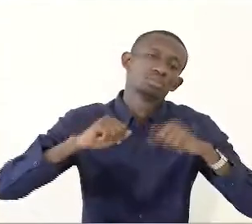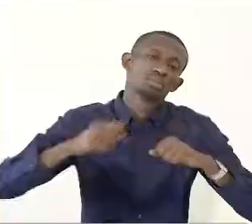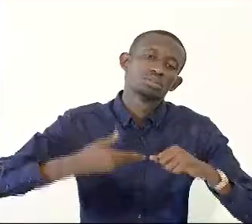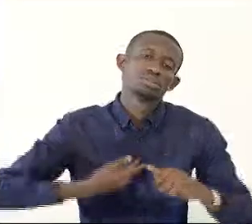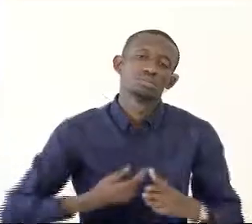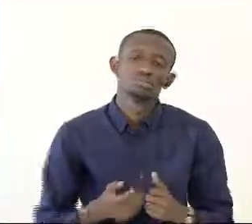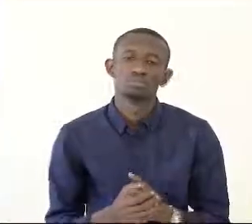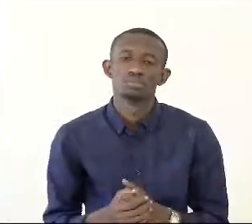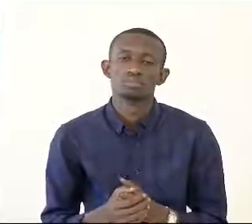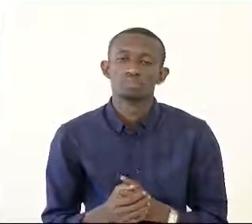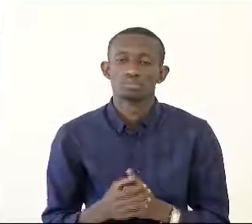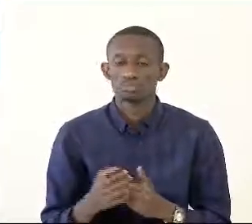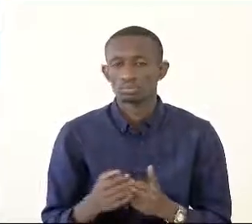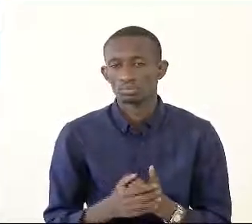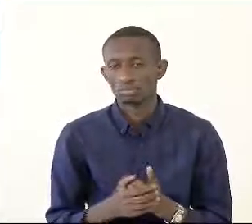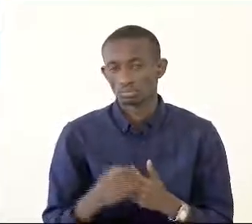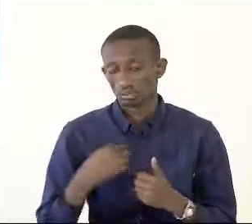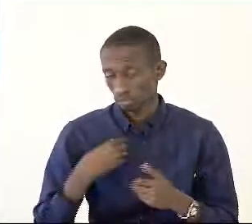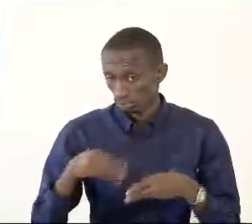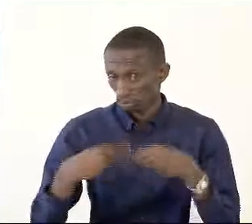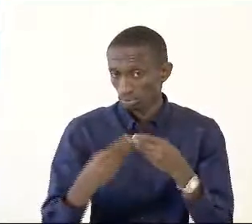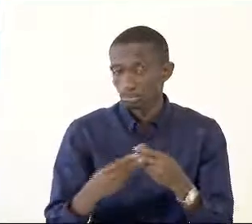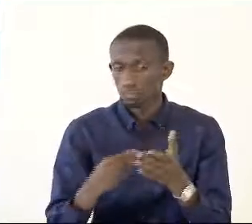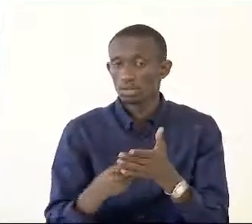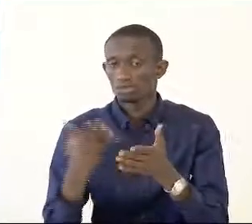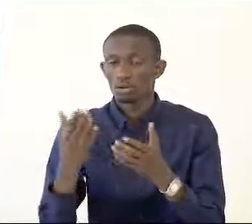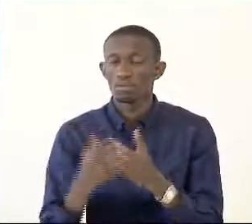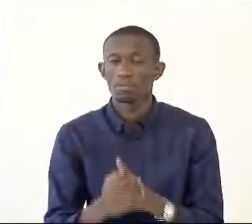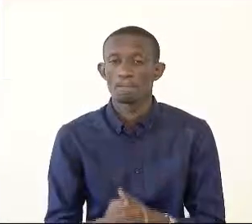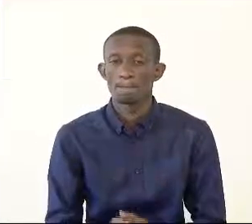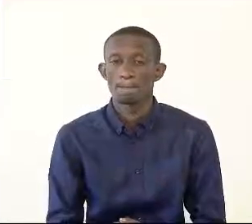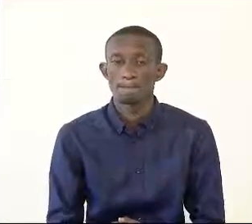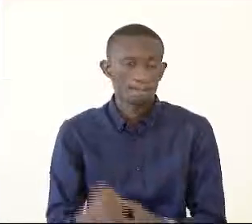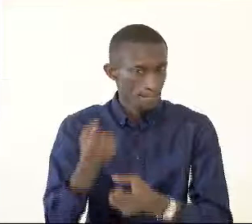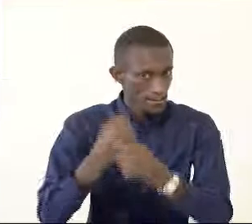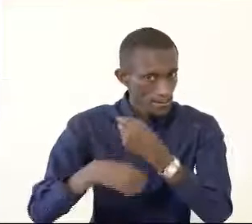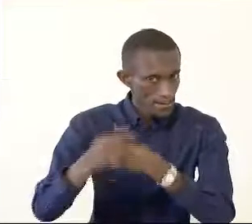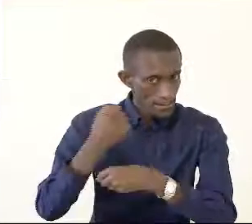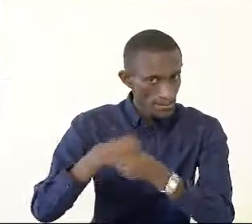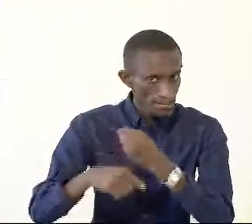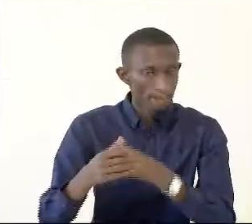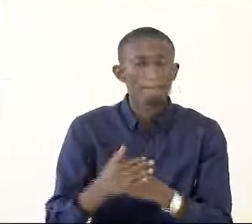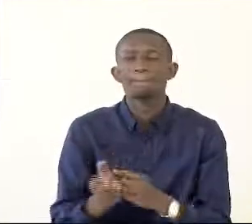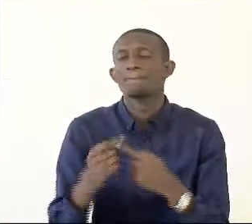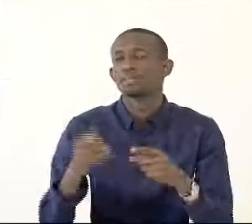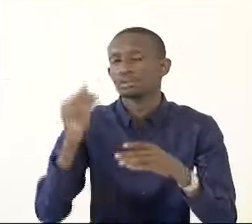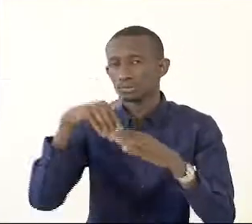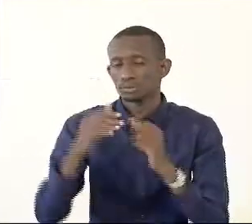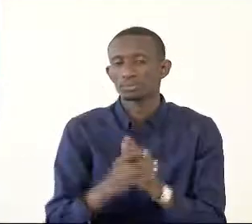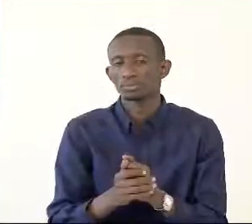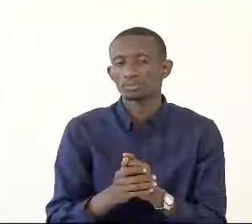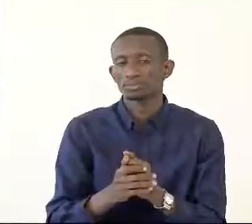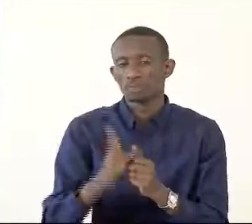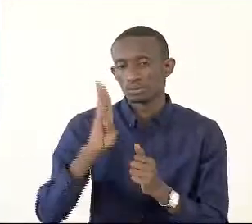going to give you the value of activity, but in a decay